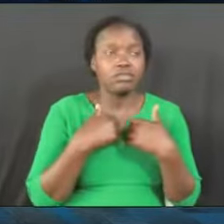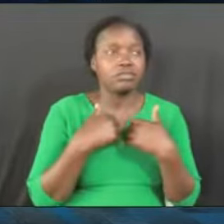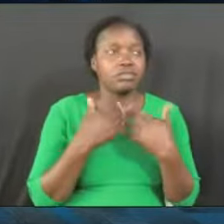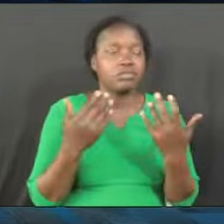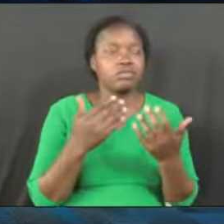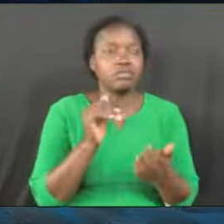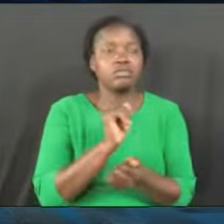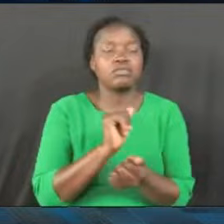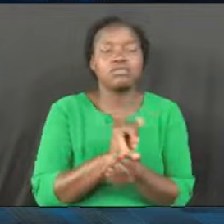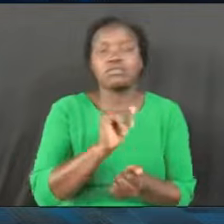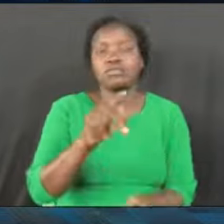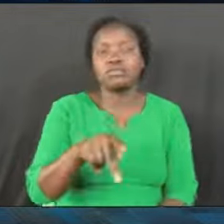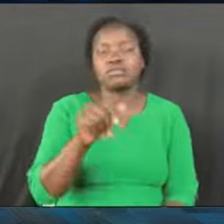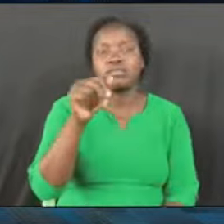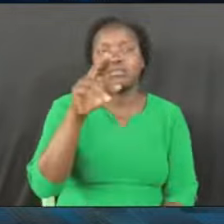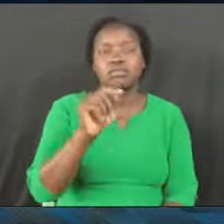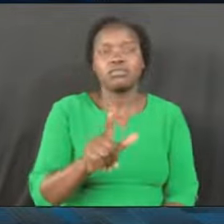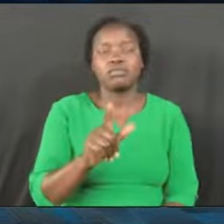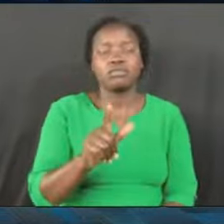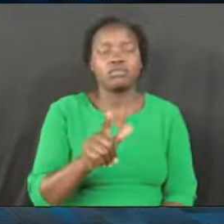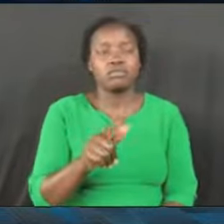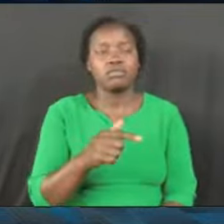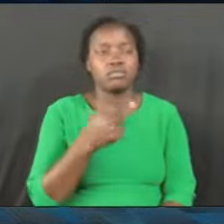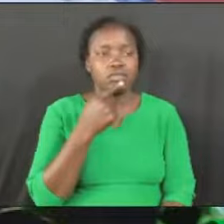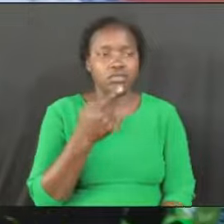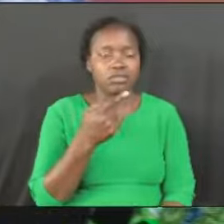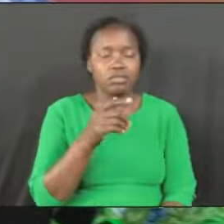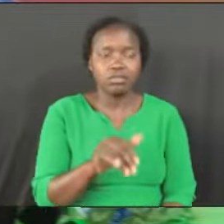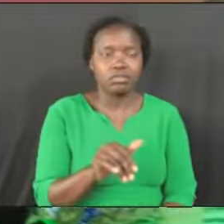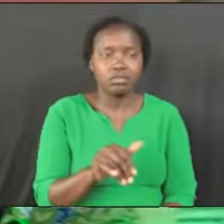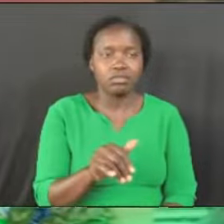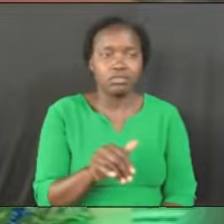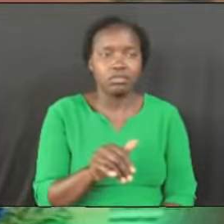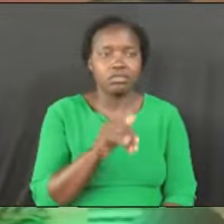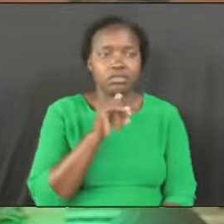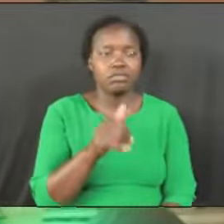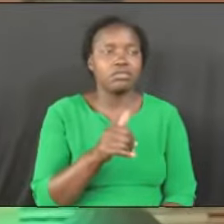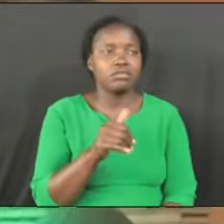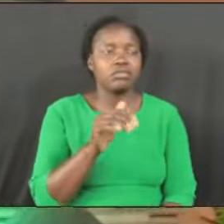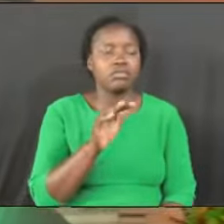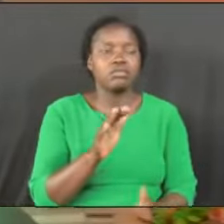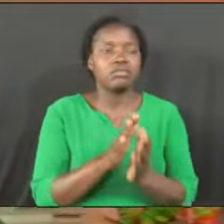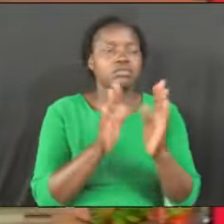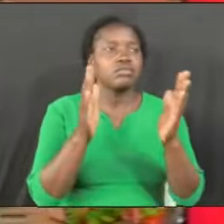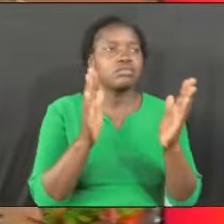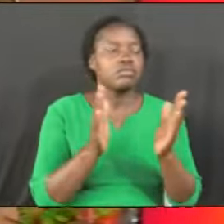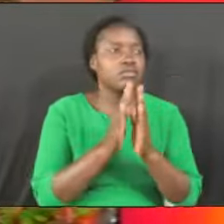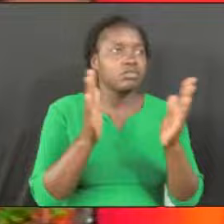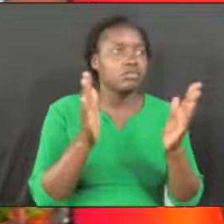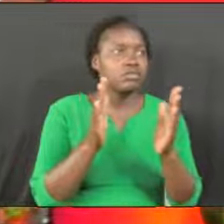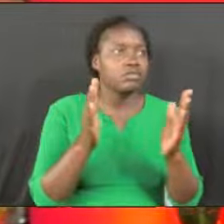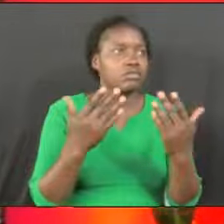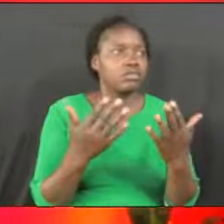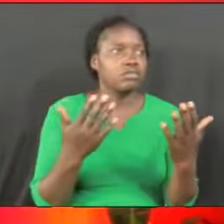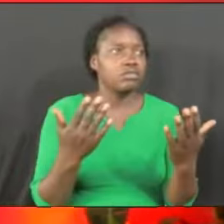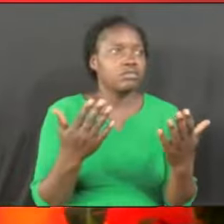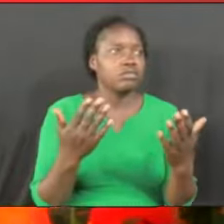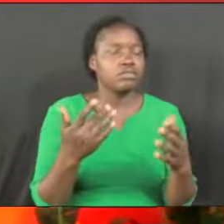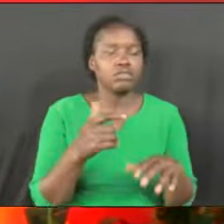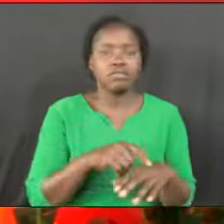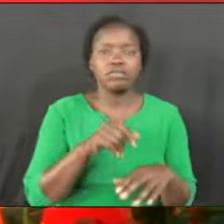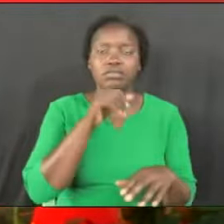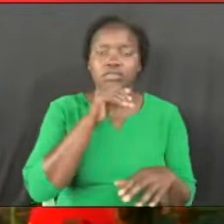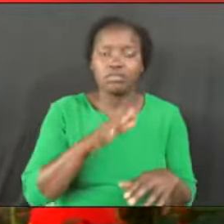remember one of the vice presidents got up there and said, don't clap your hands when your son, your daughter,